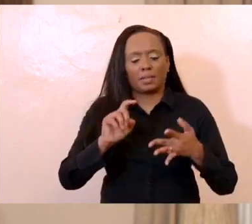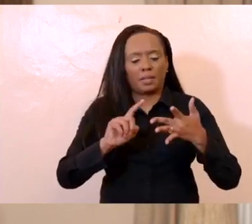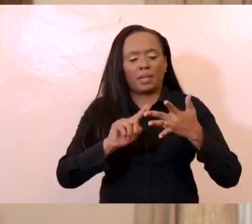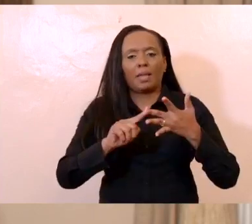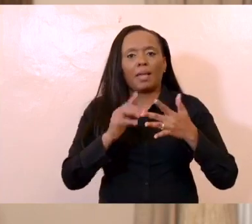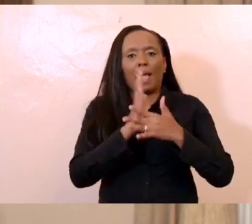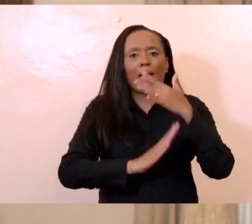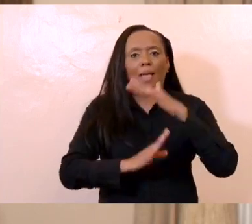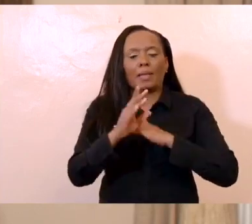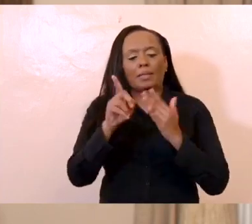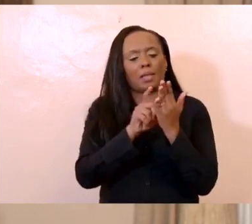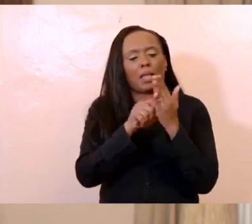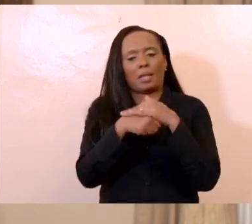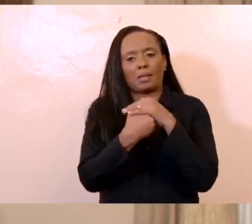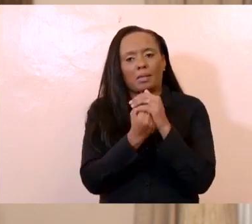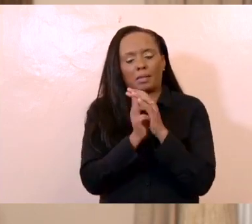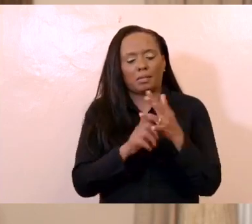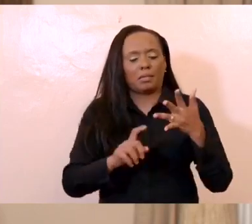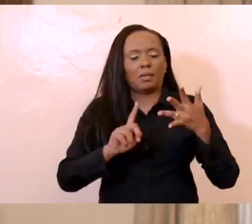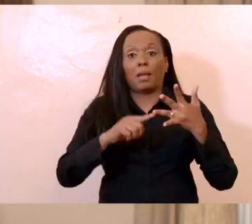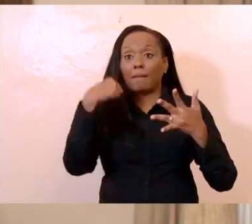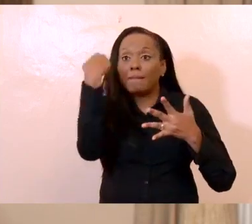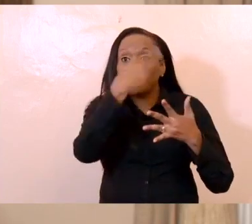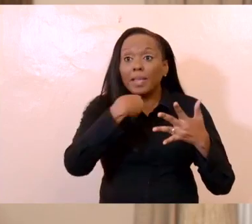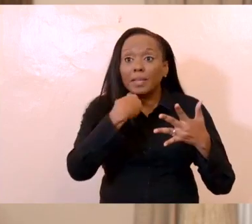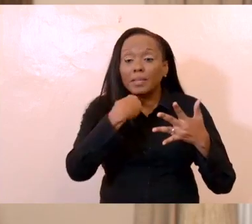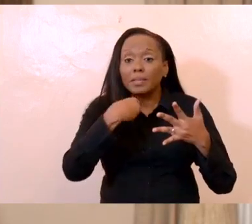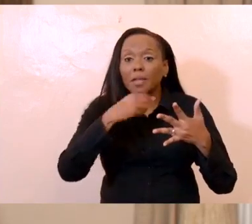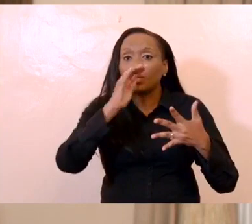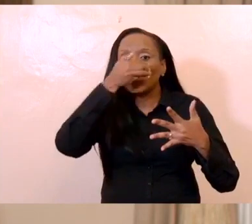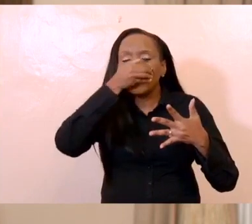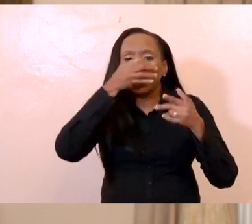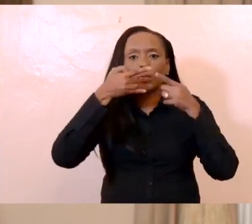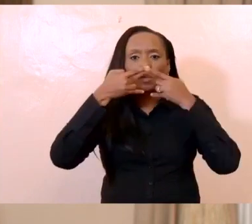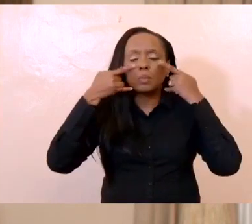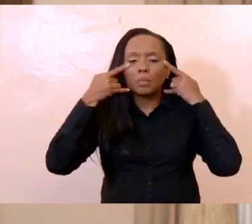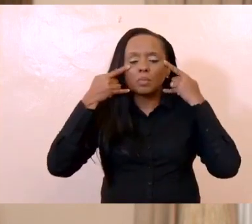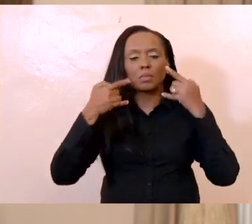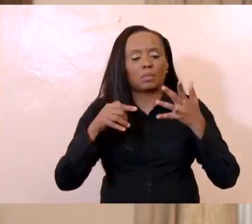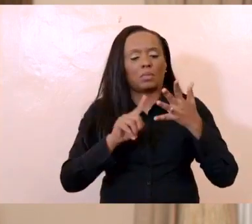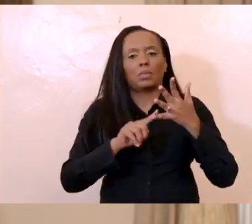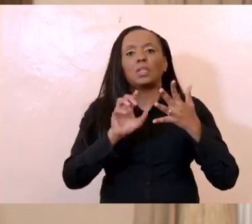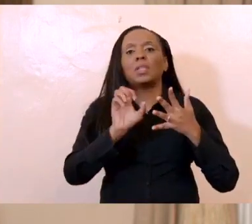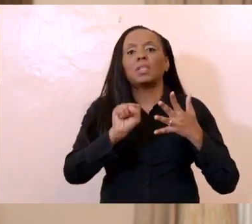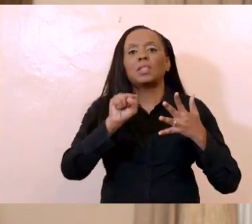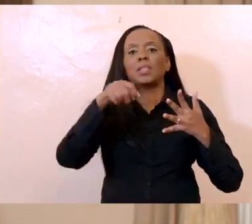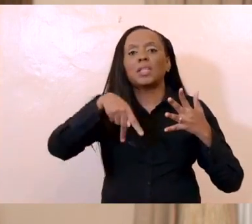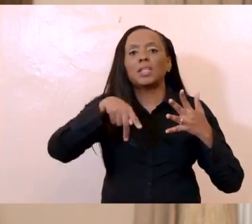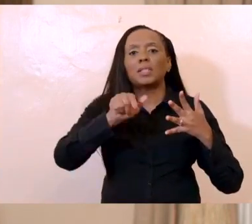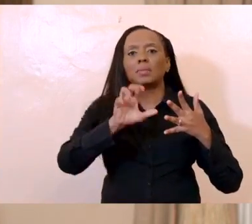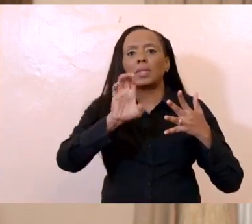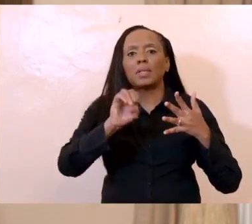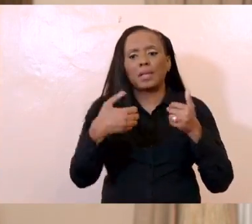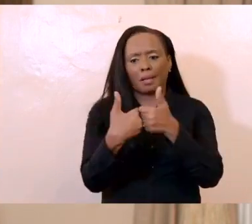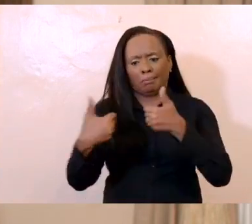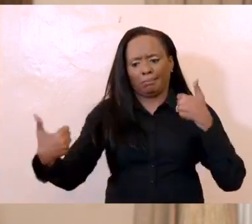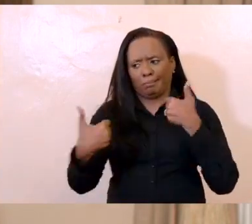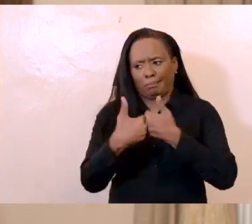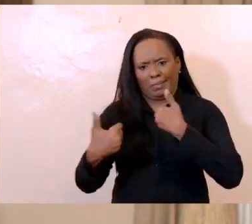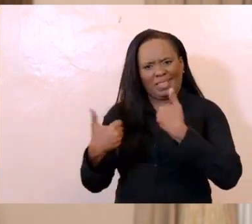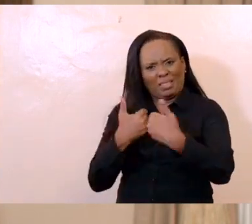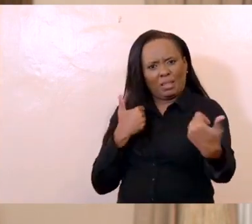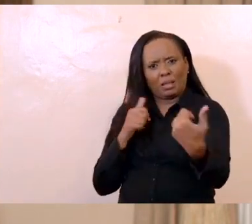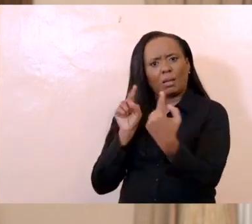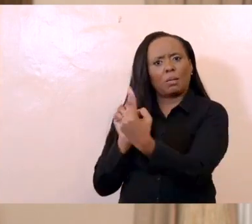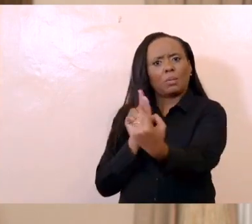is critical. Face, must always wear a face mask. And space, physical distancing and social distancing. And this